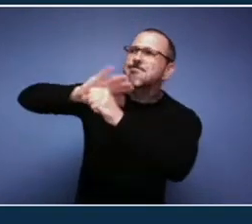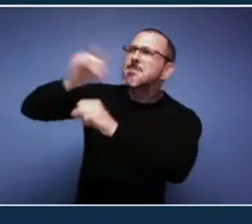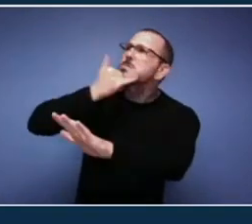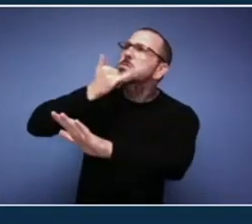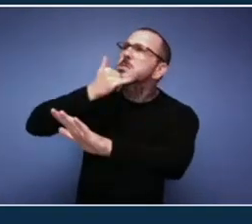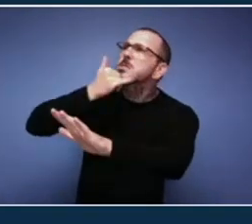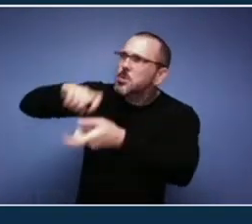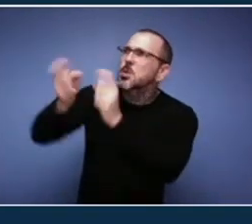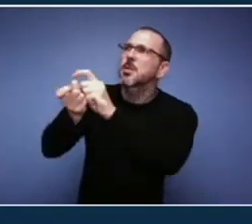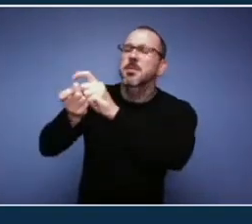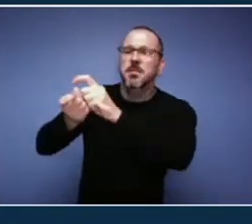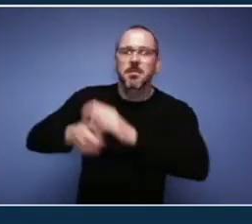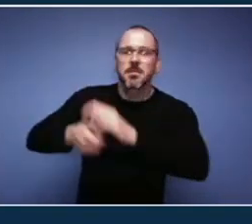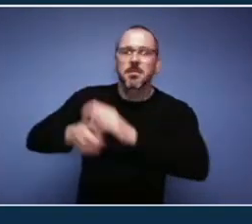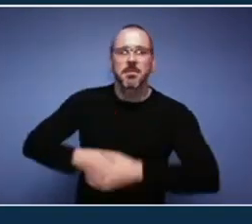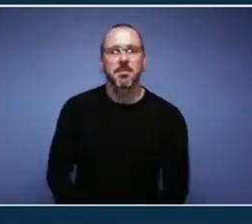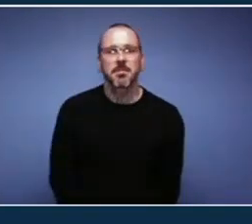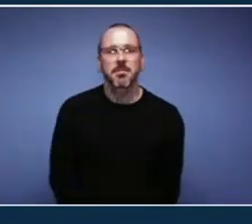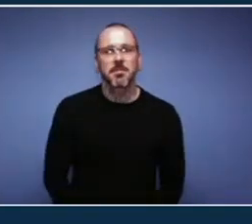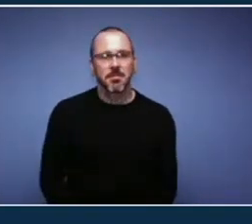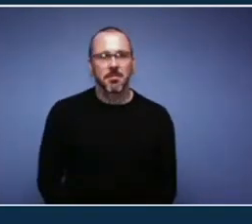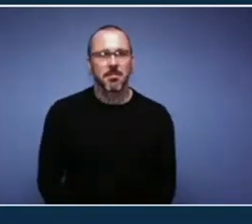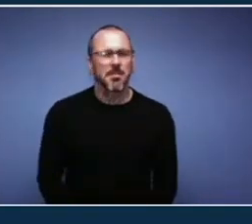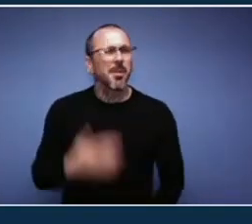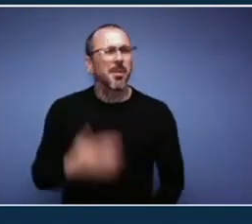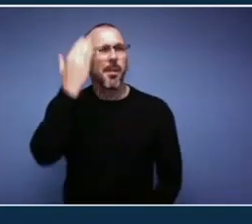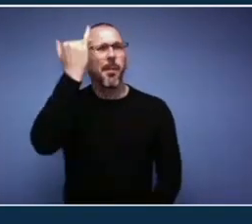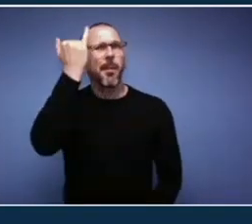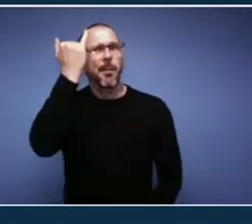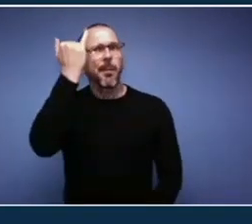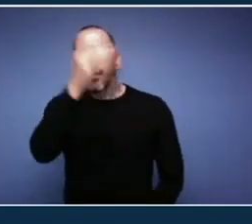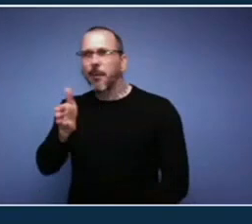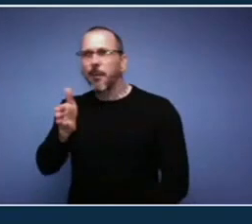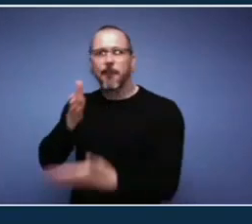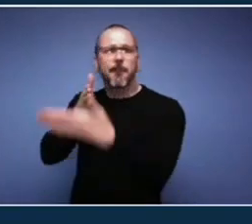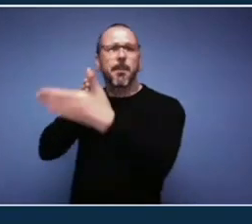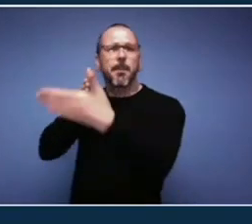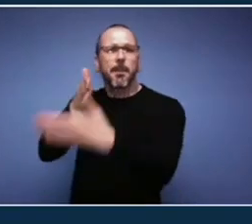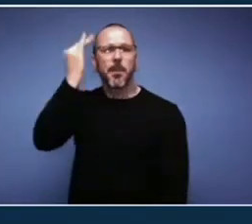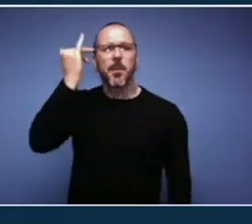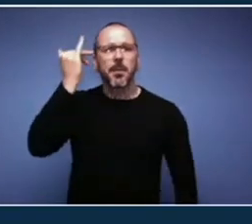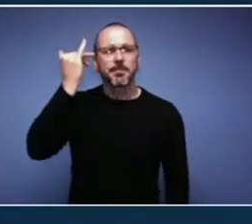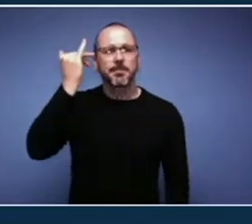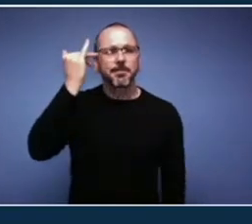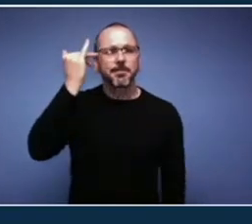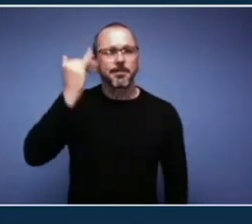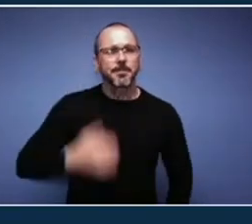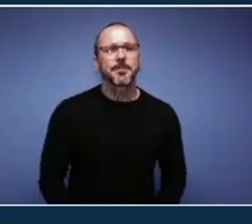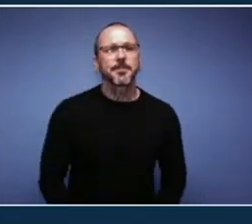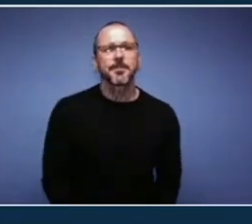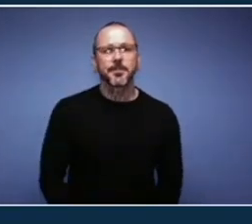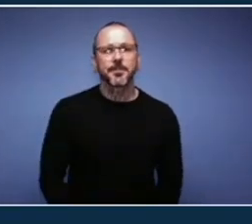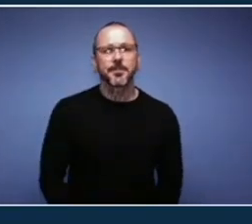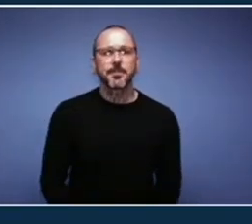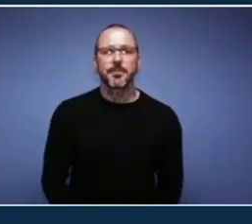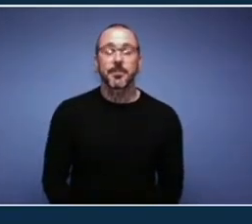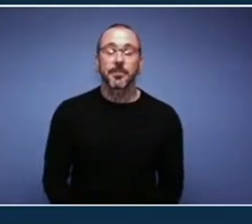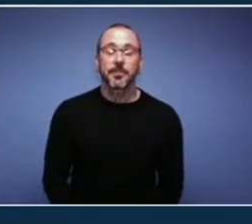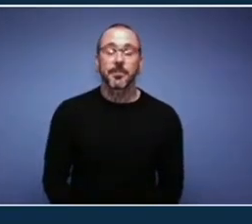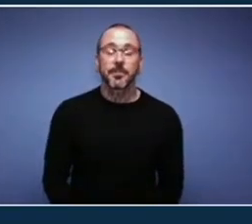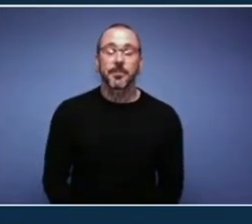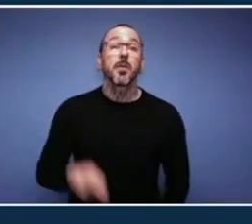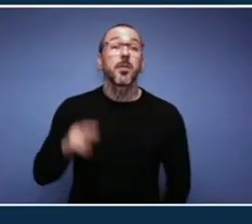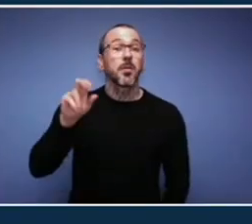Vicki, why? Why did this happen? And the short answer is that decades ago, the Nova Scotia government decided to